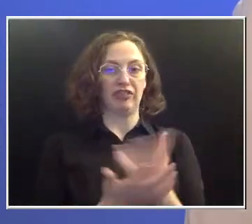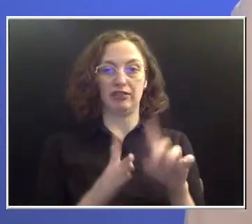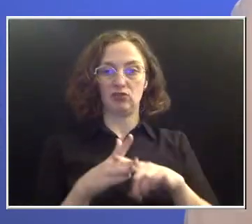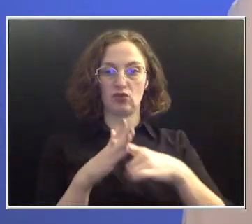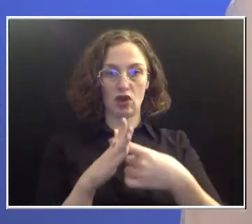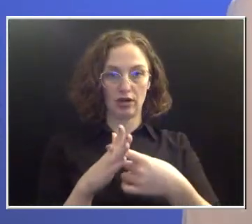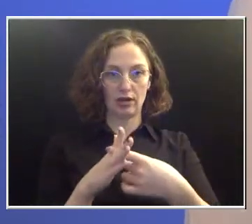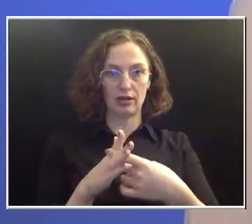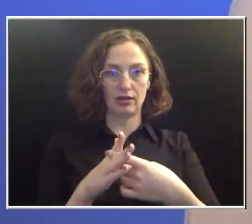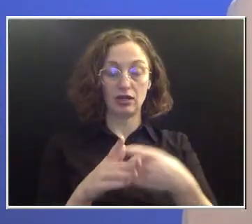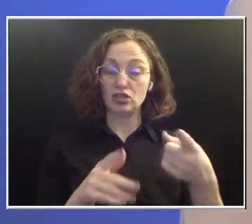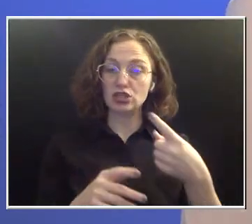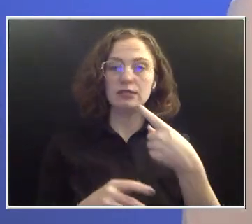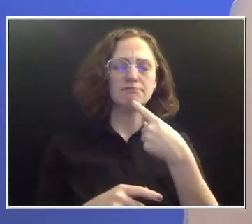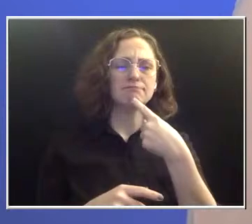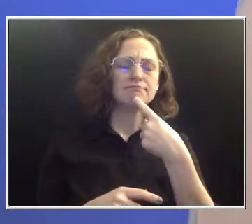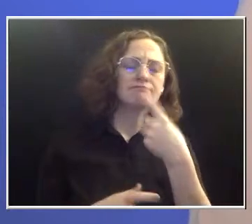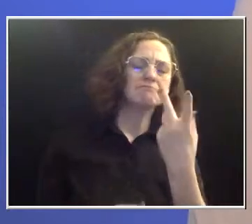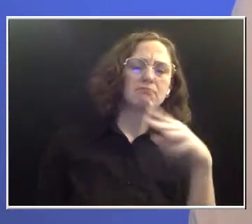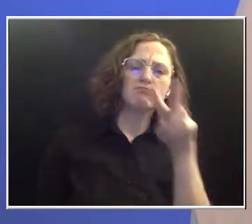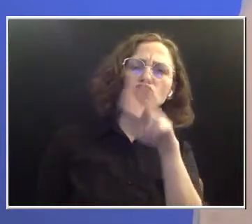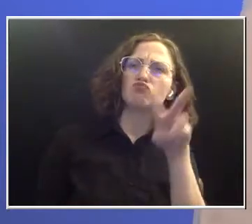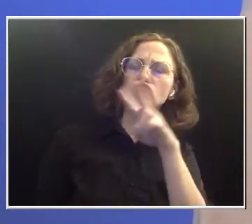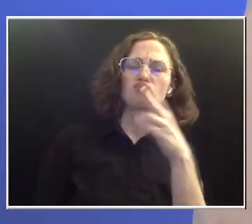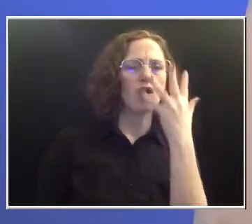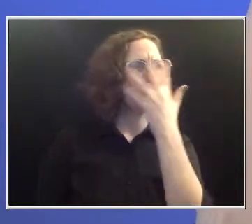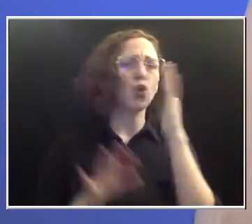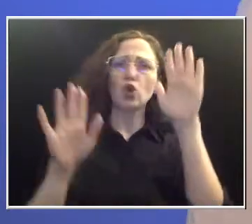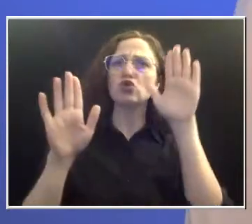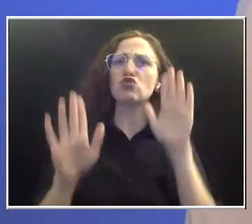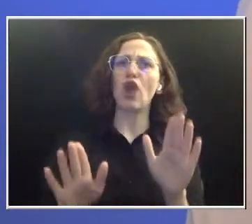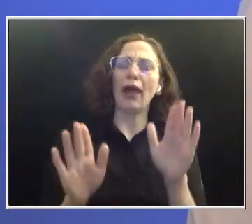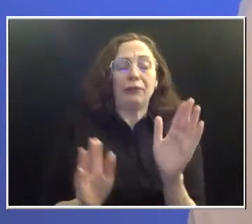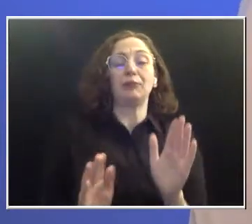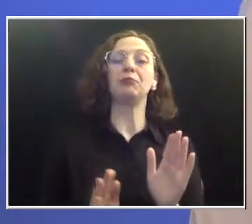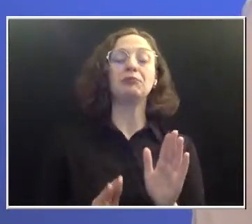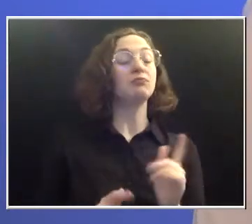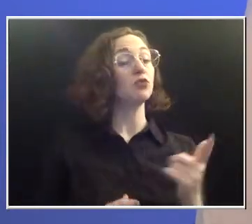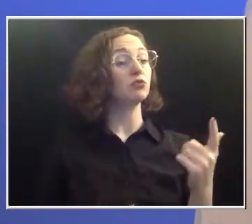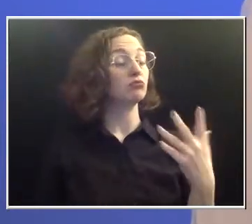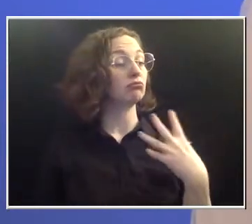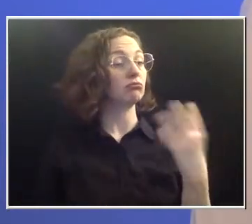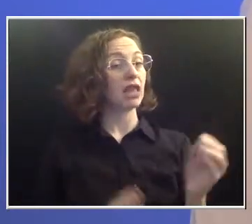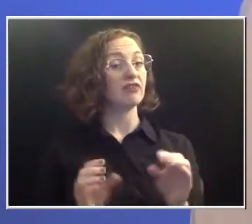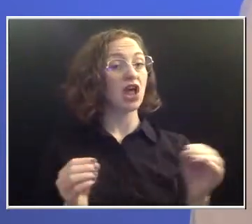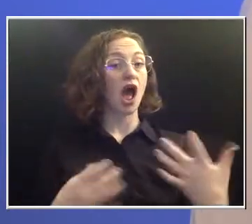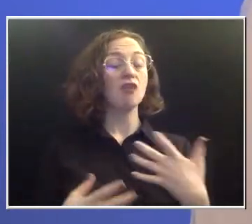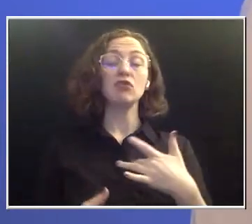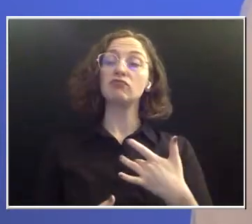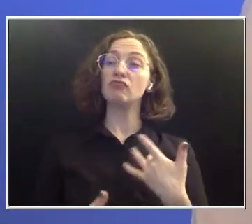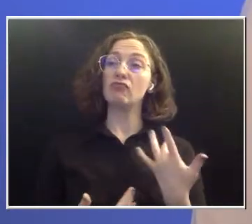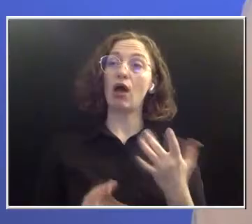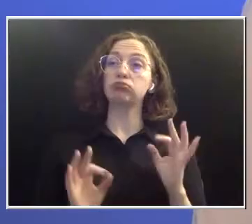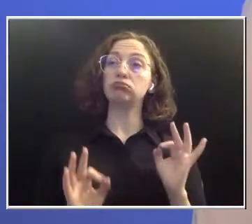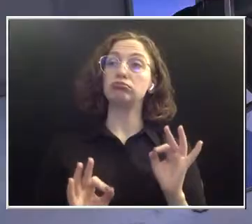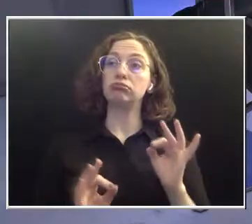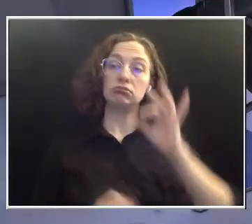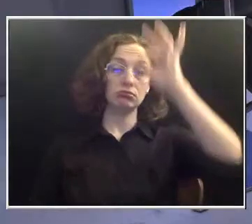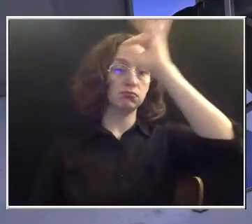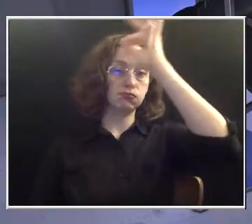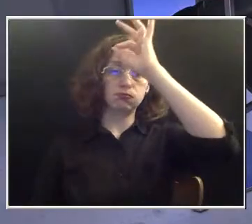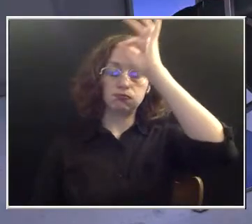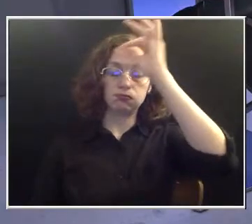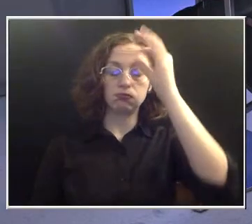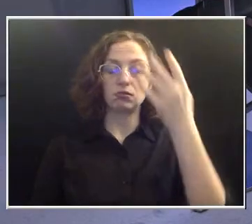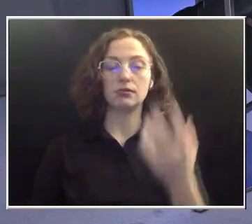looked great. And so leaving the office that day, I had no idea what was about to happen. So you get a phone call?